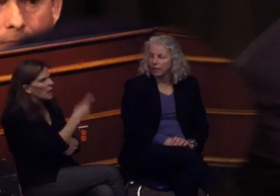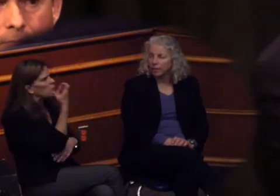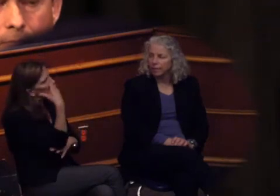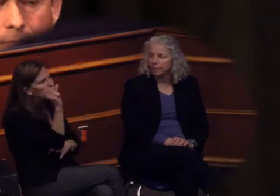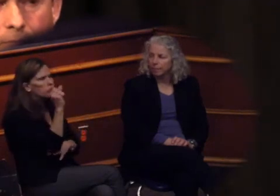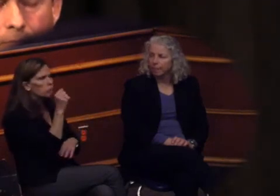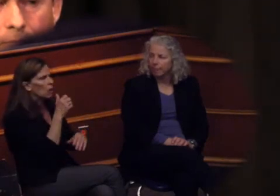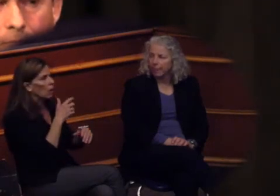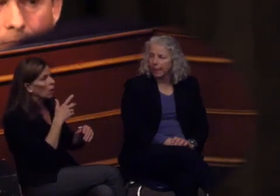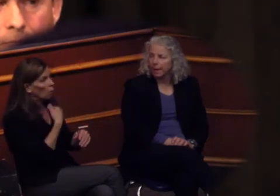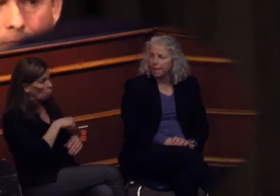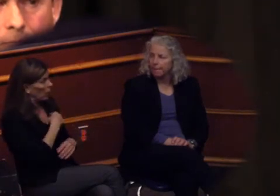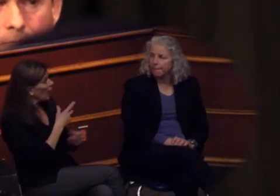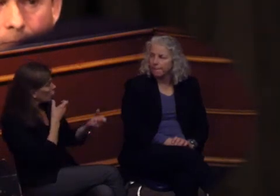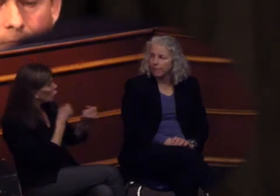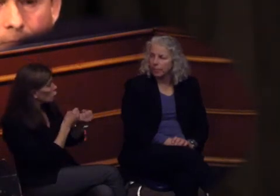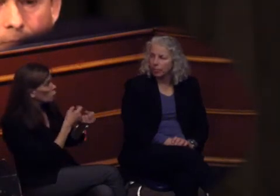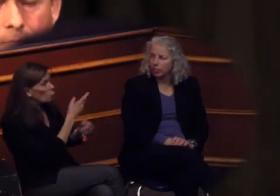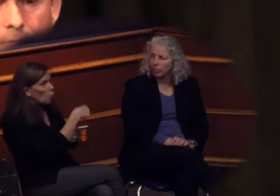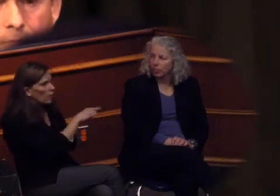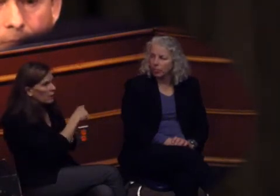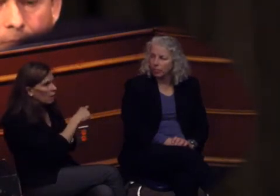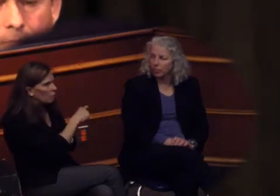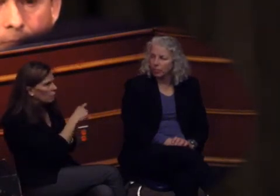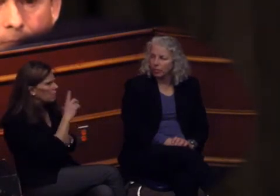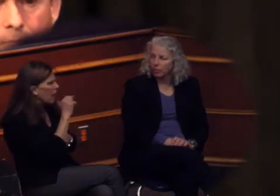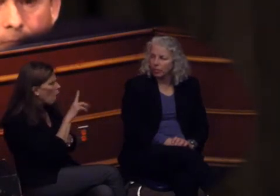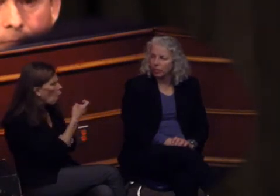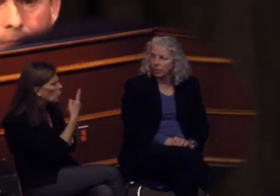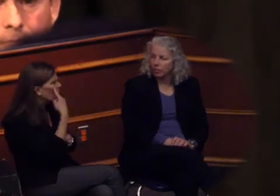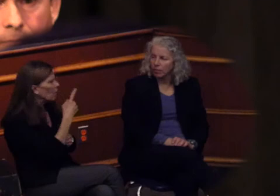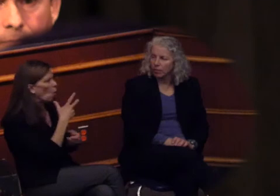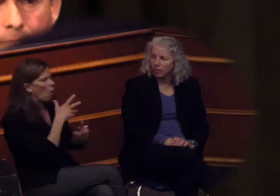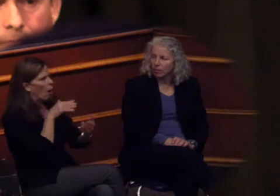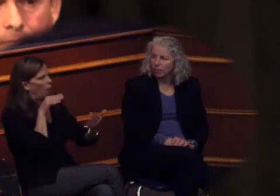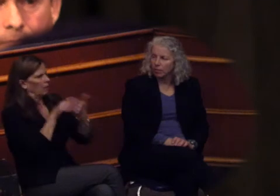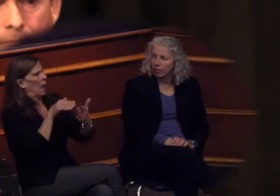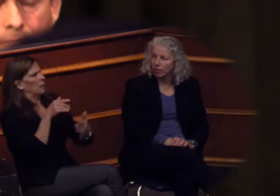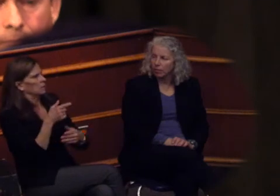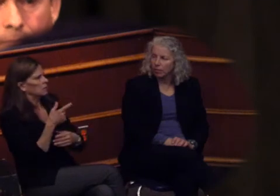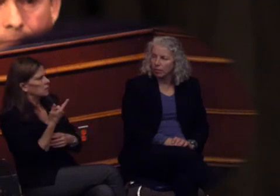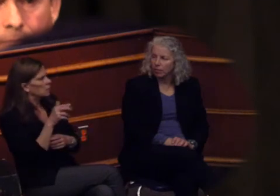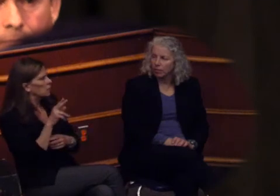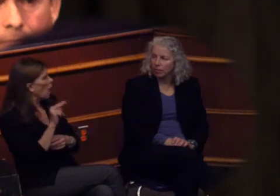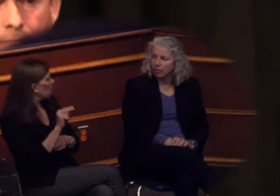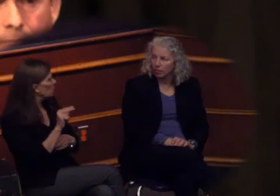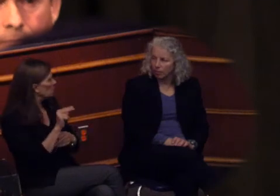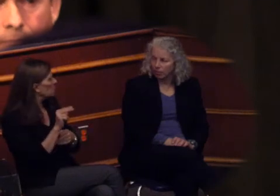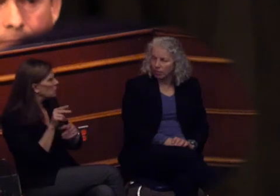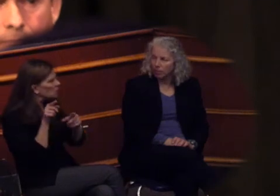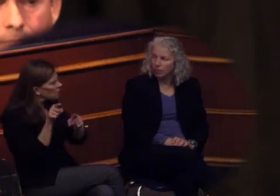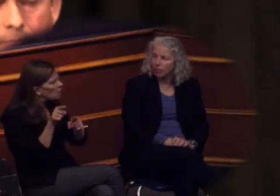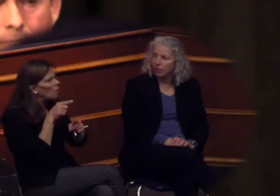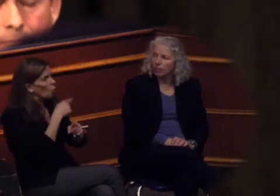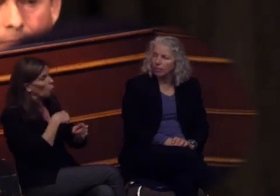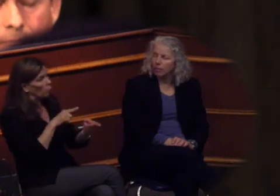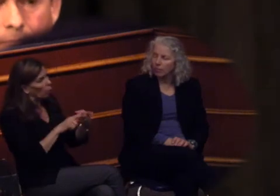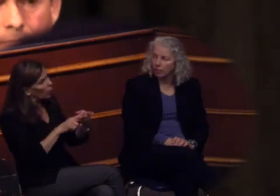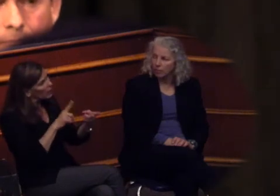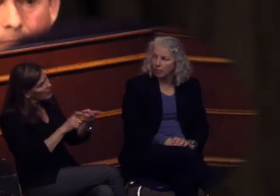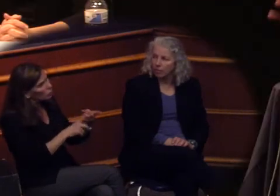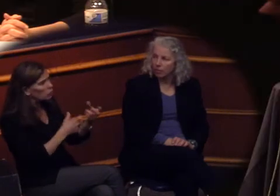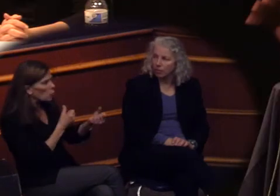just support them on gun violence and what they're doing and not accepting the status quo there. We ought to also support them